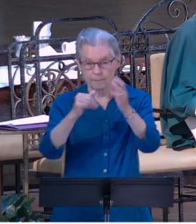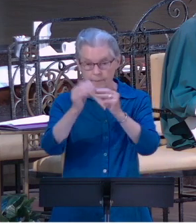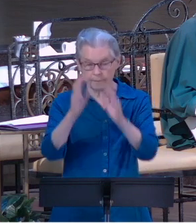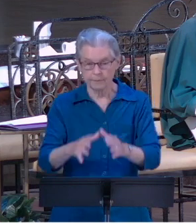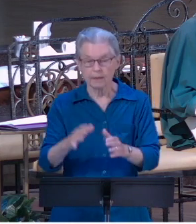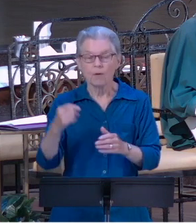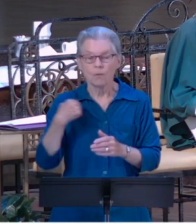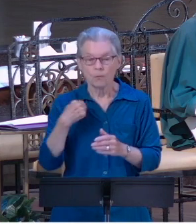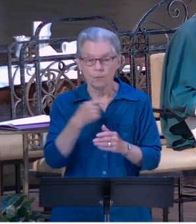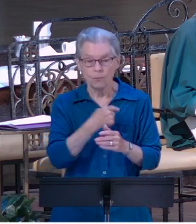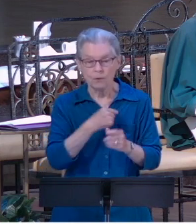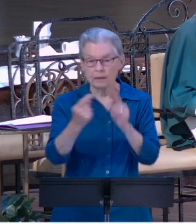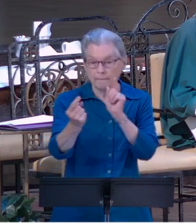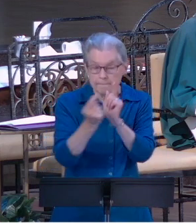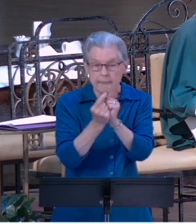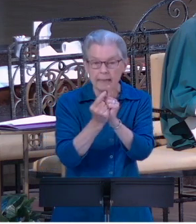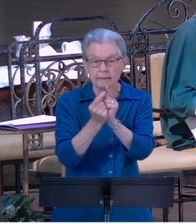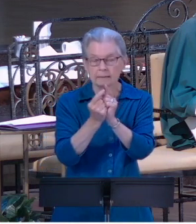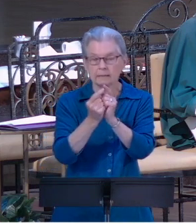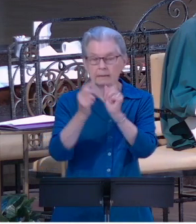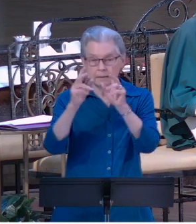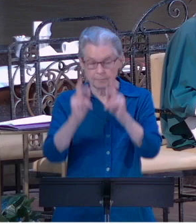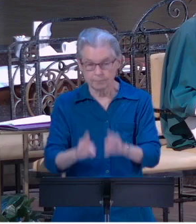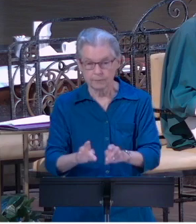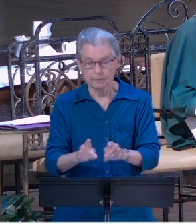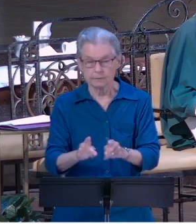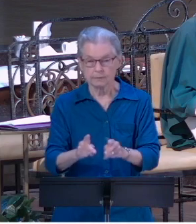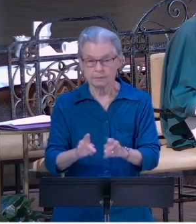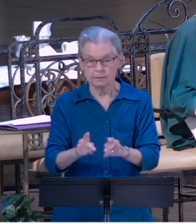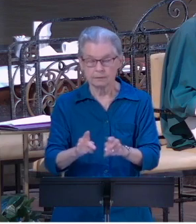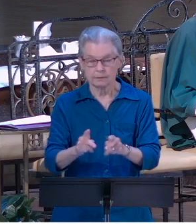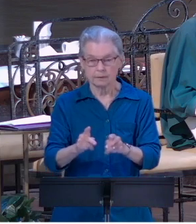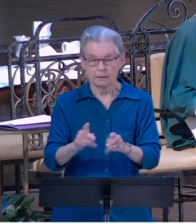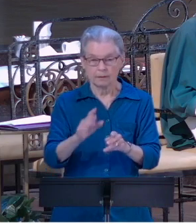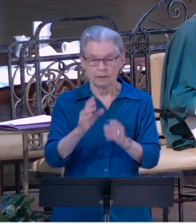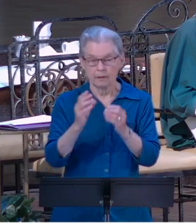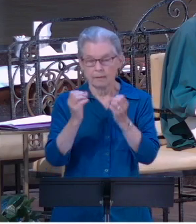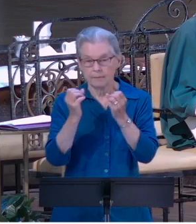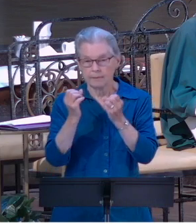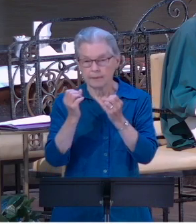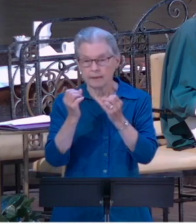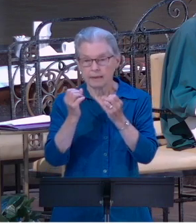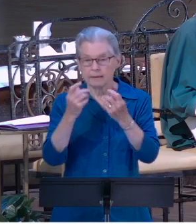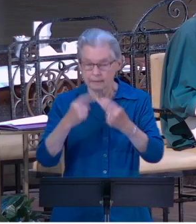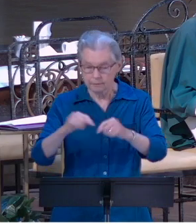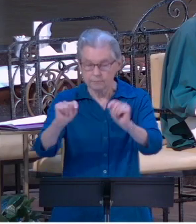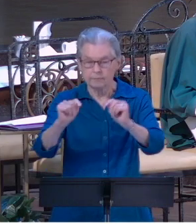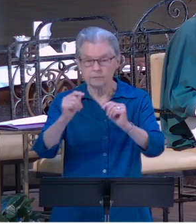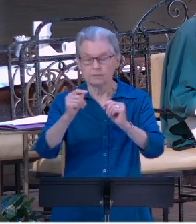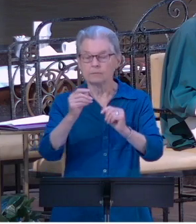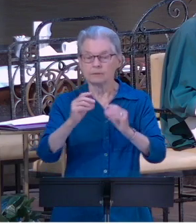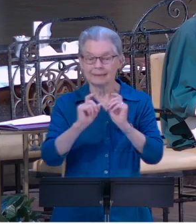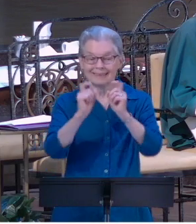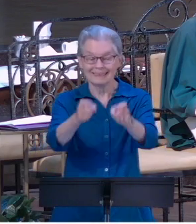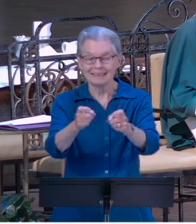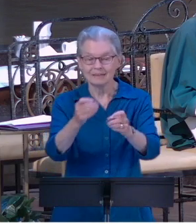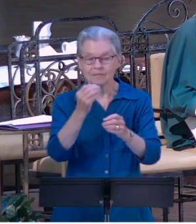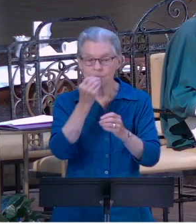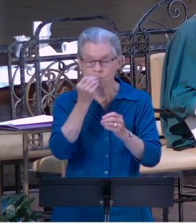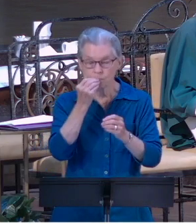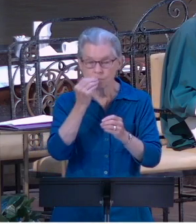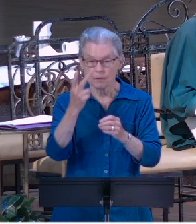Maria. Kino has a kitchen that feeds several hundred people three times a day, nearly all of